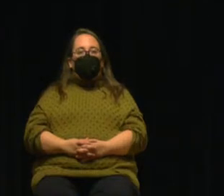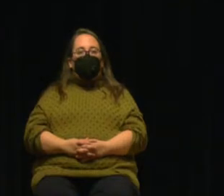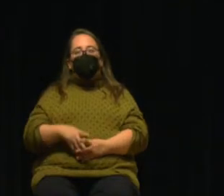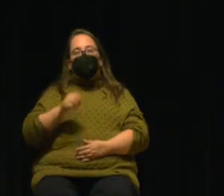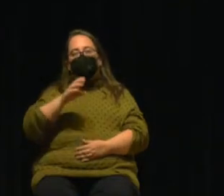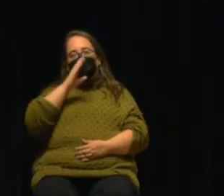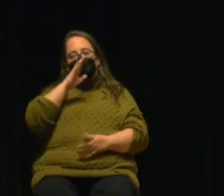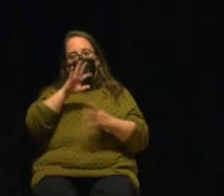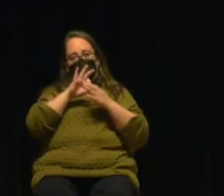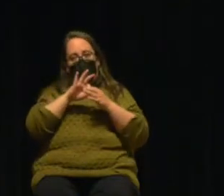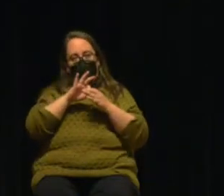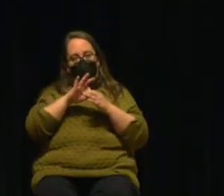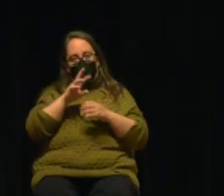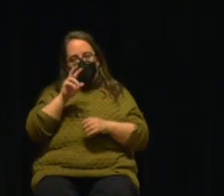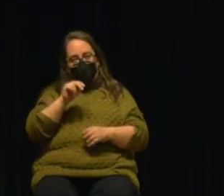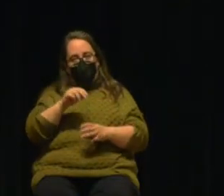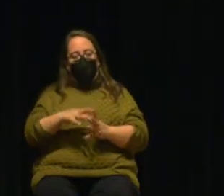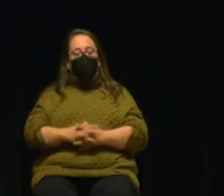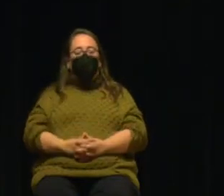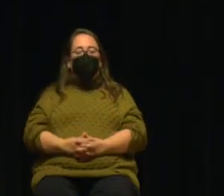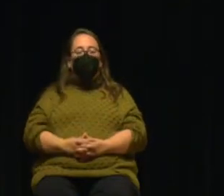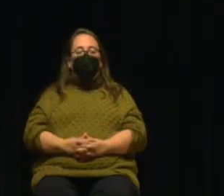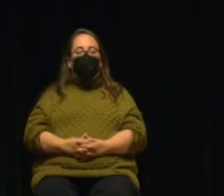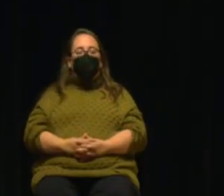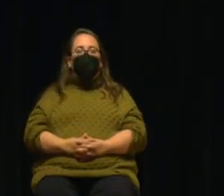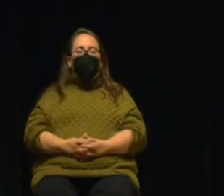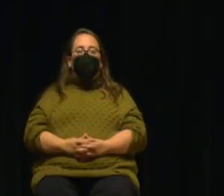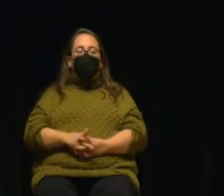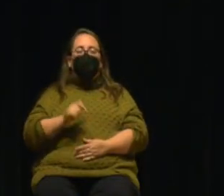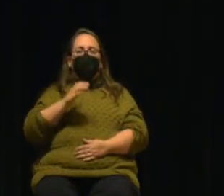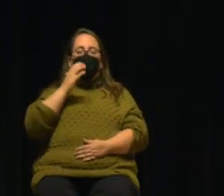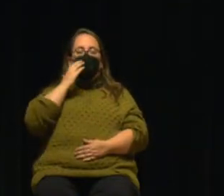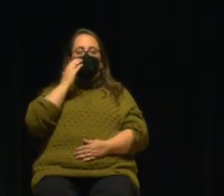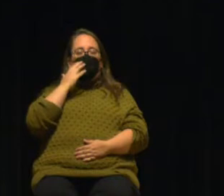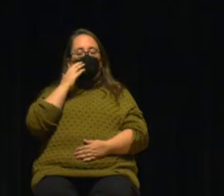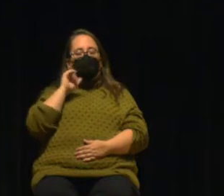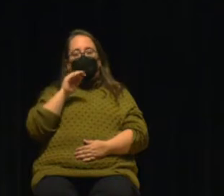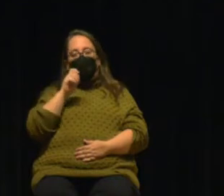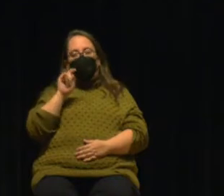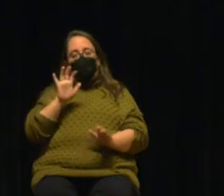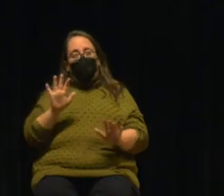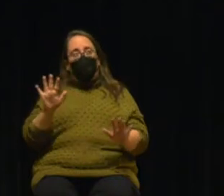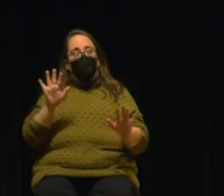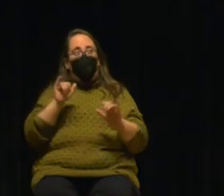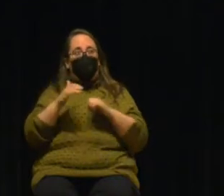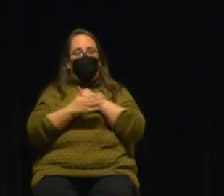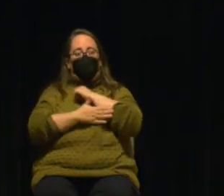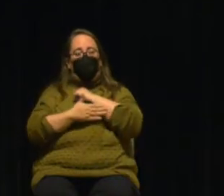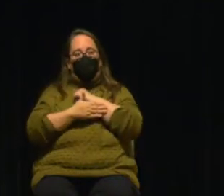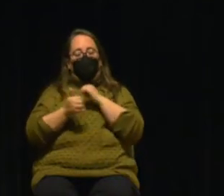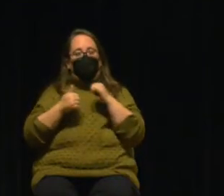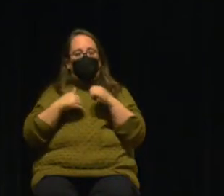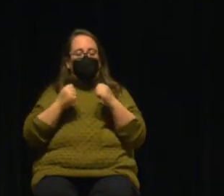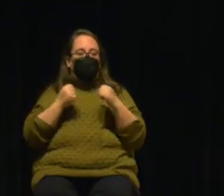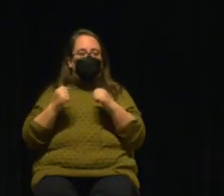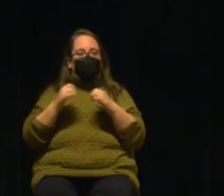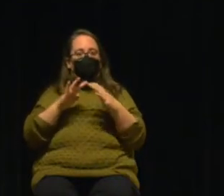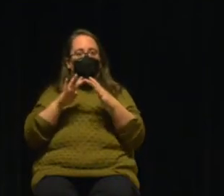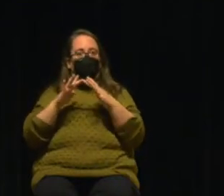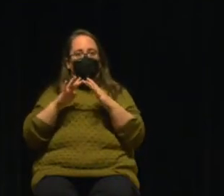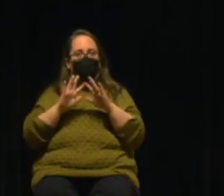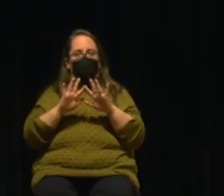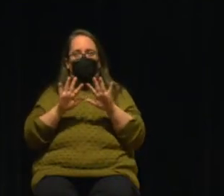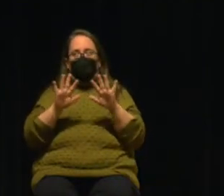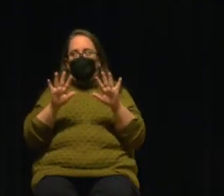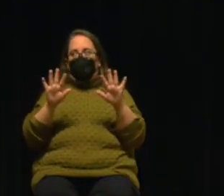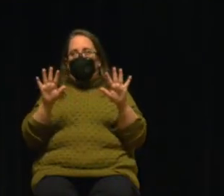direct connections per se. I mean, he's connected to abolitionists all over the country. So he has this network that extends